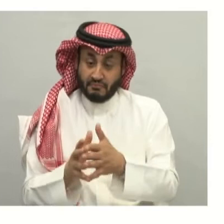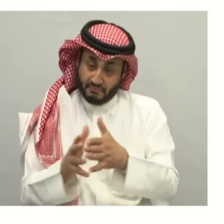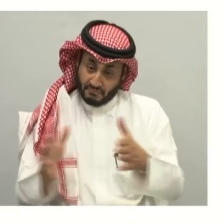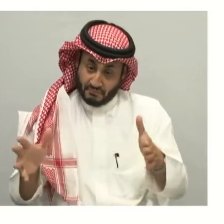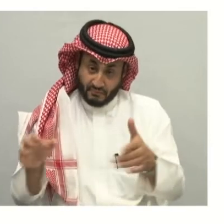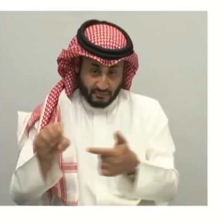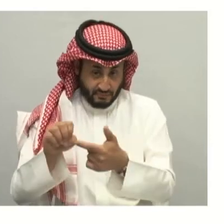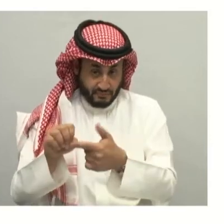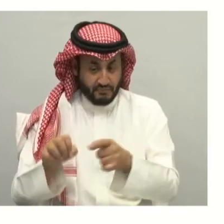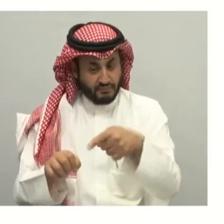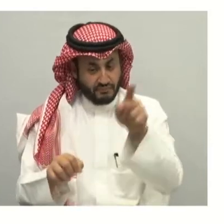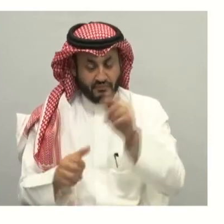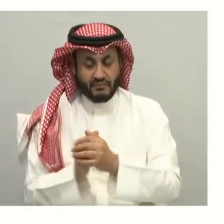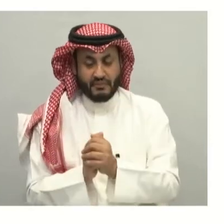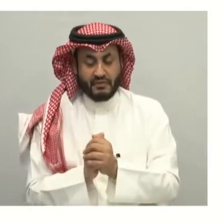Five,